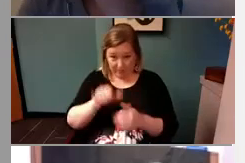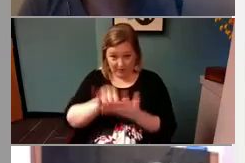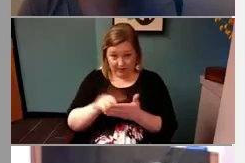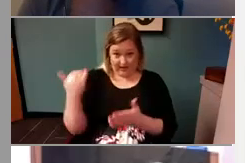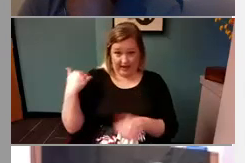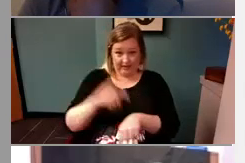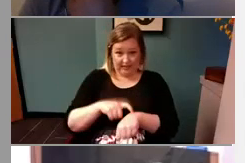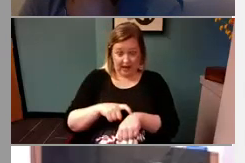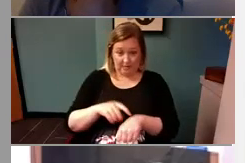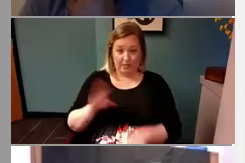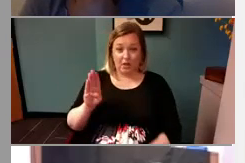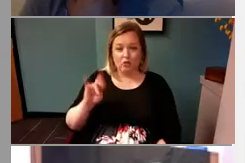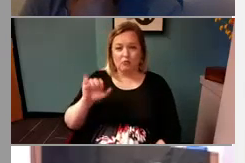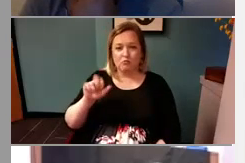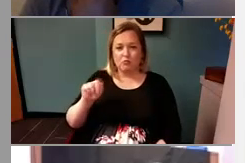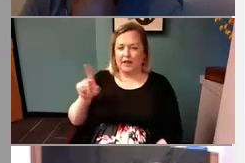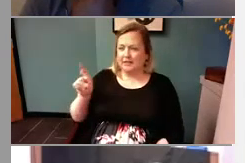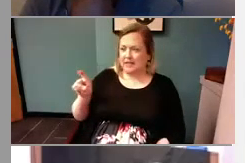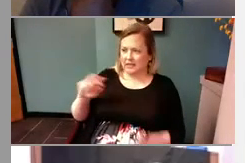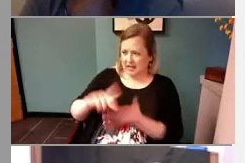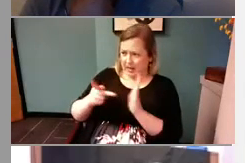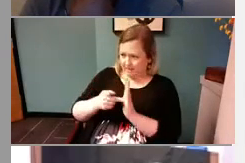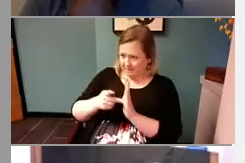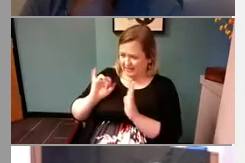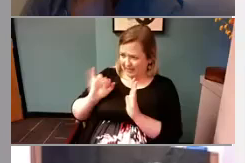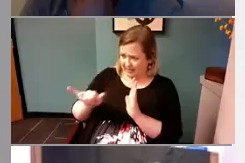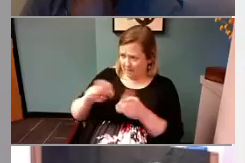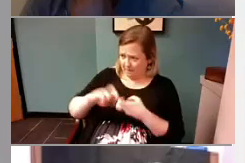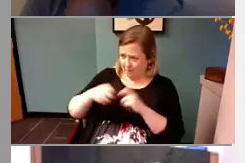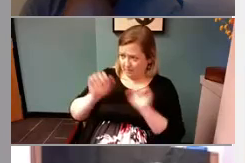Is that saying that problem can be represented with a planar graph?